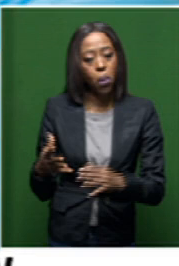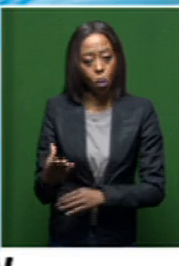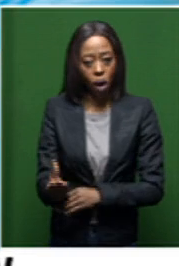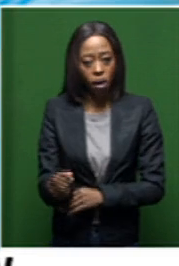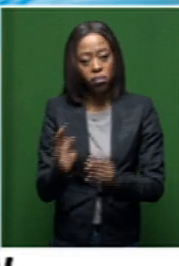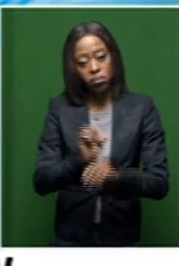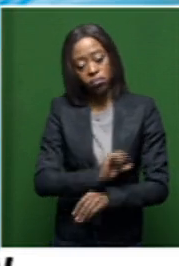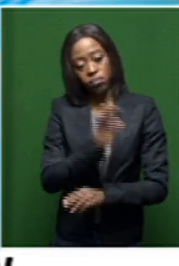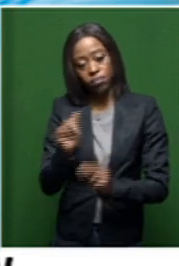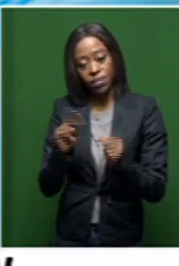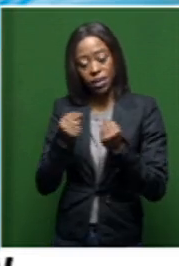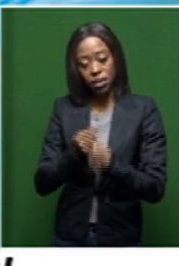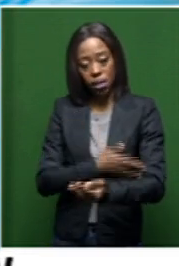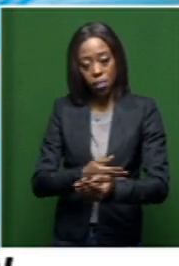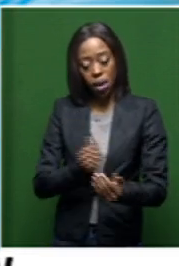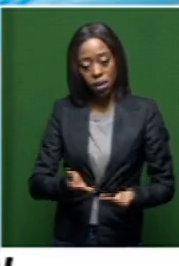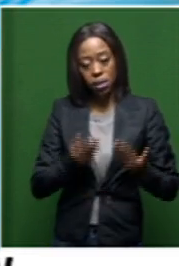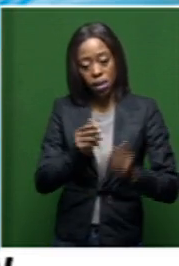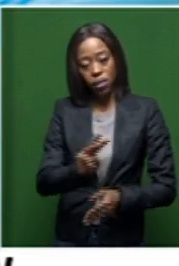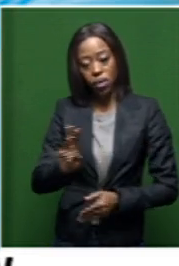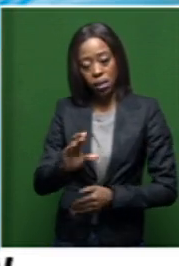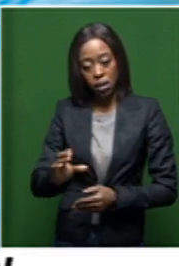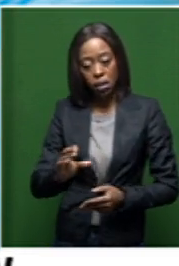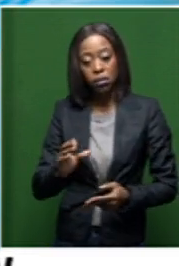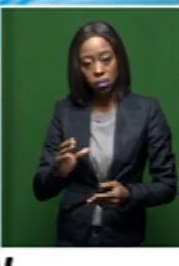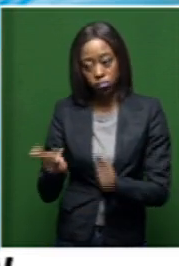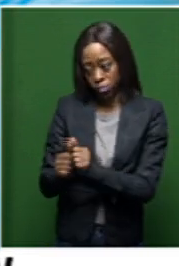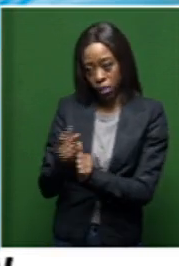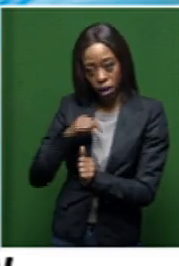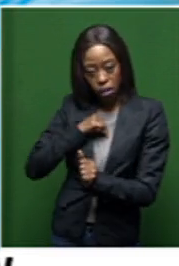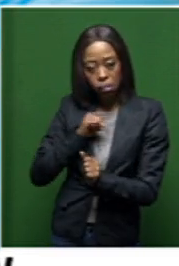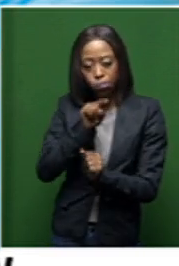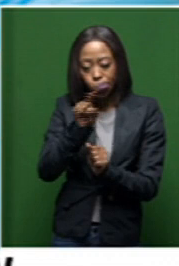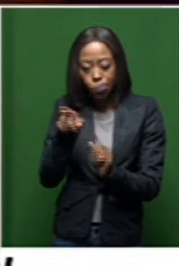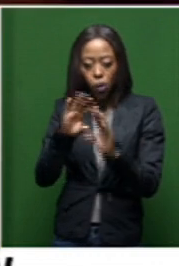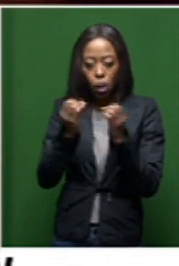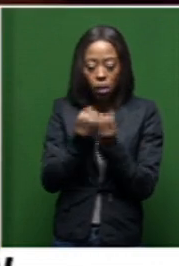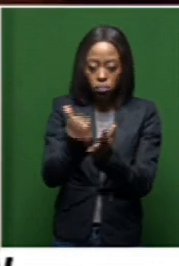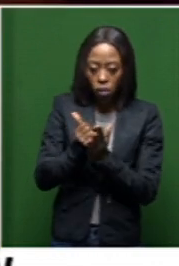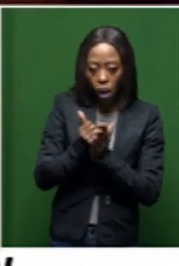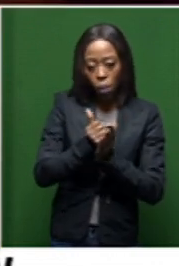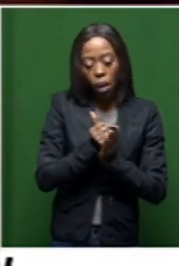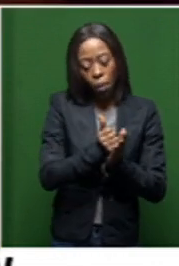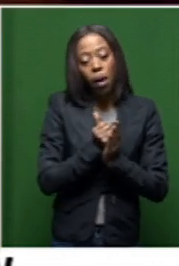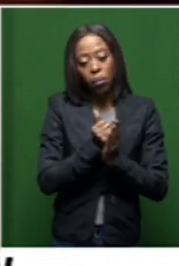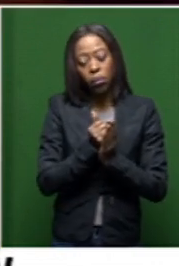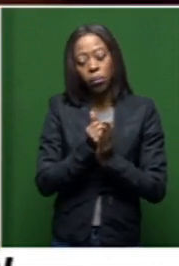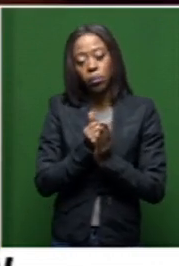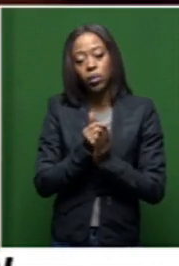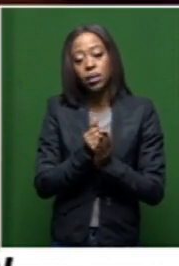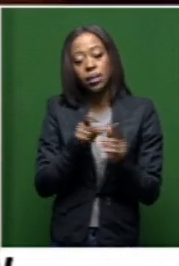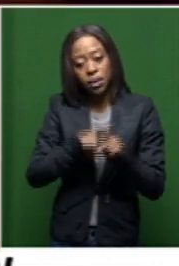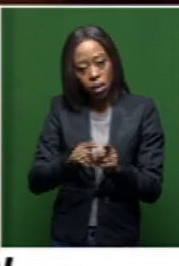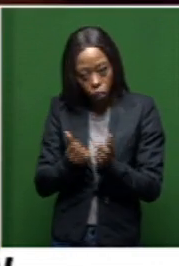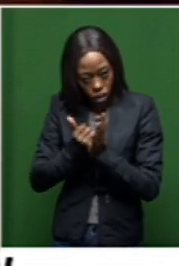South African National Blood Service and Western Cape Blood Service. All these entities support us in our cause in as much as